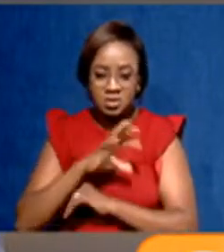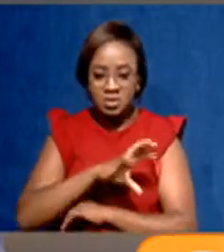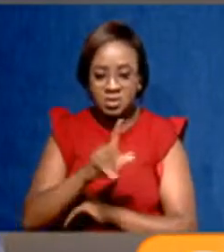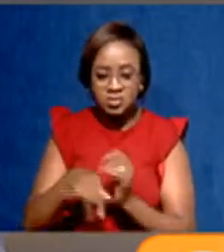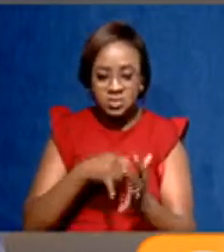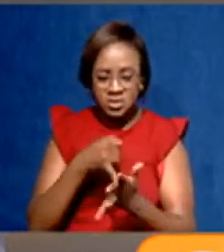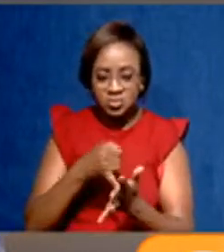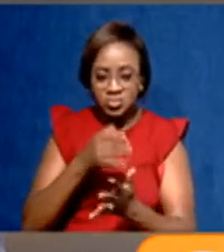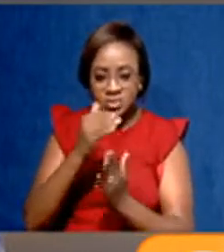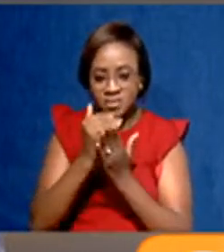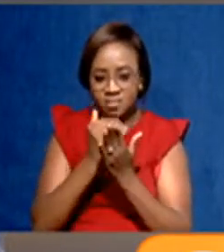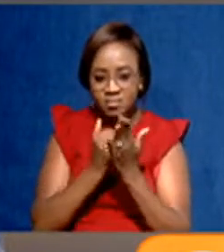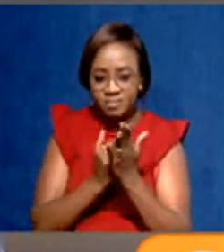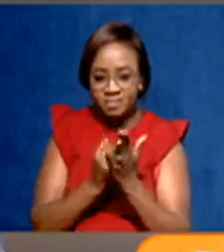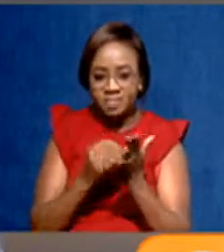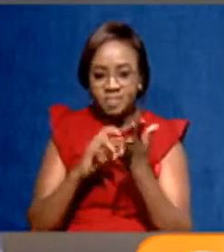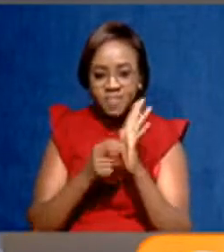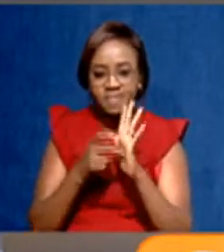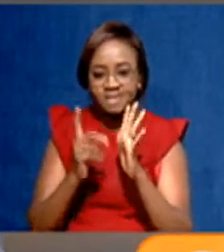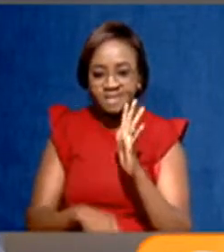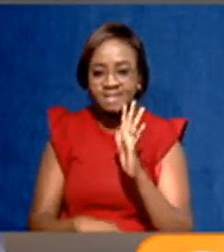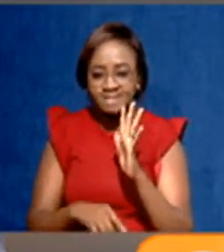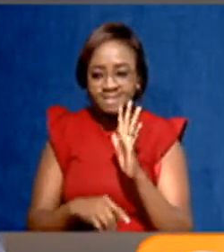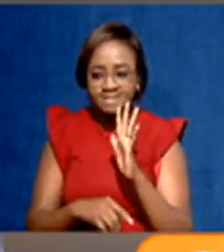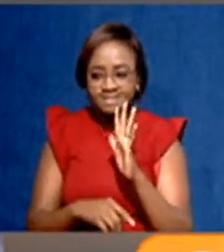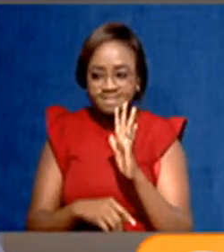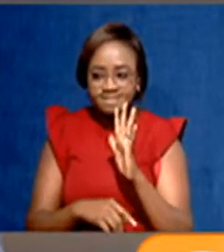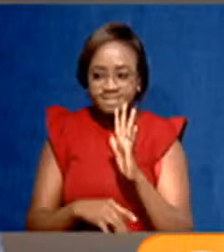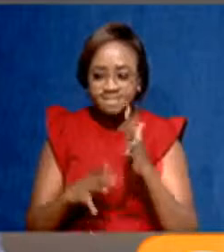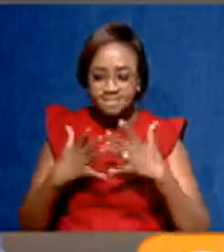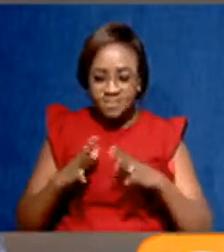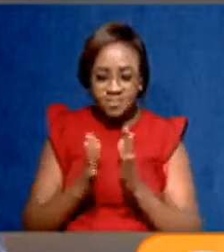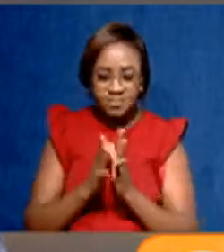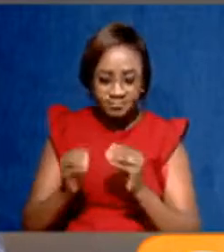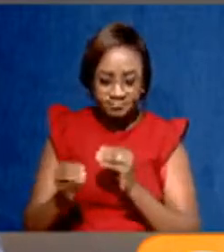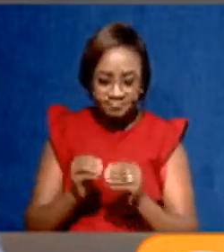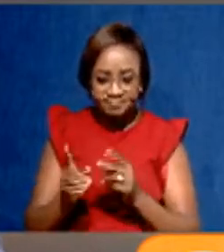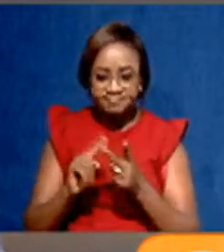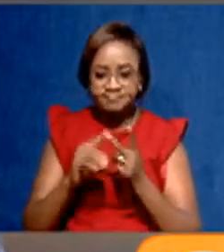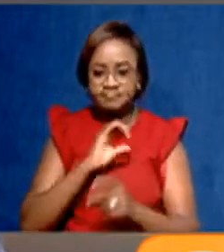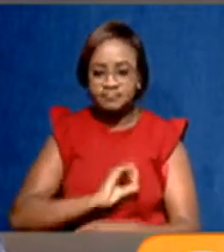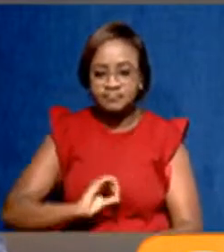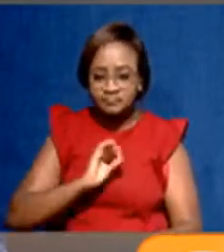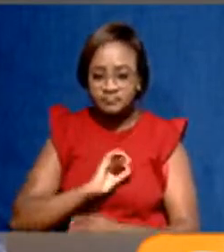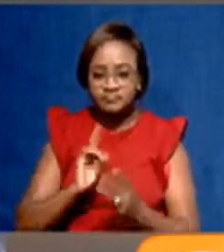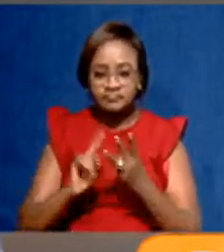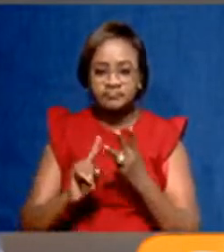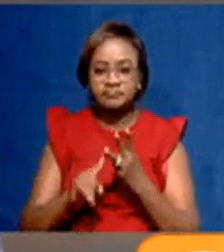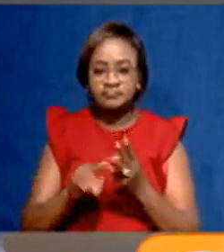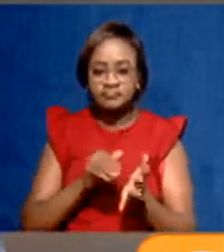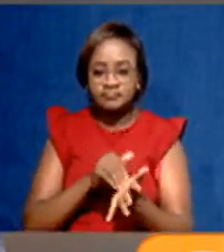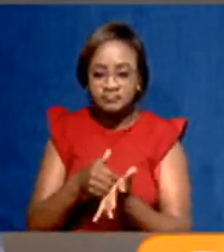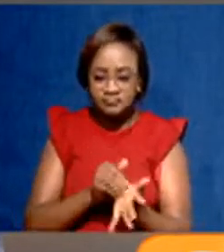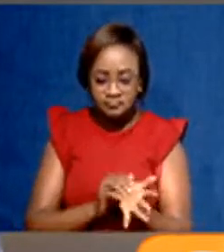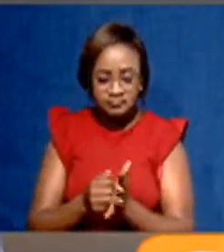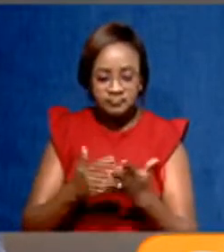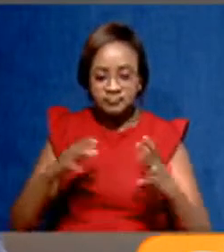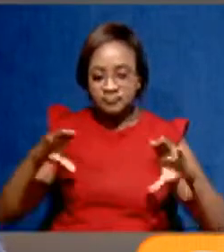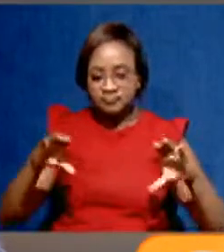scheme. Mainly they tend to be the elderly, the people with disabilities, orphans, the vulnerable